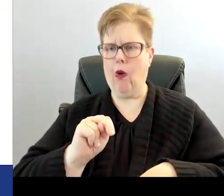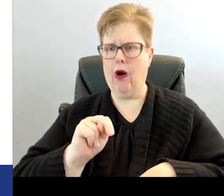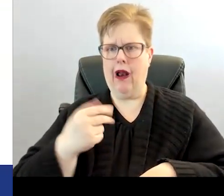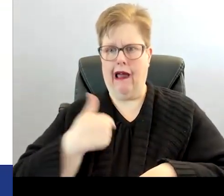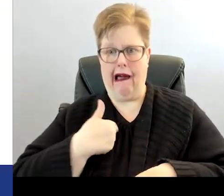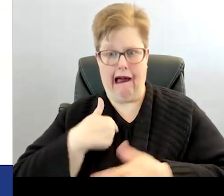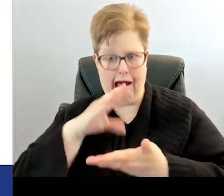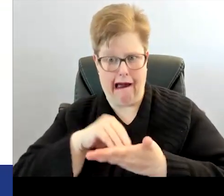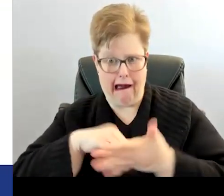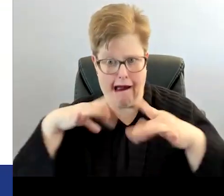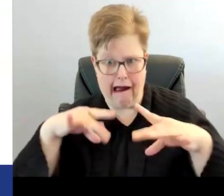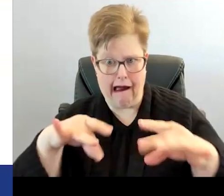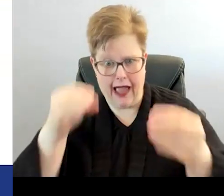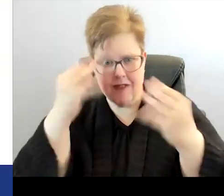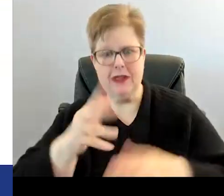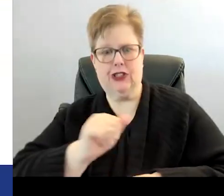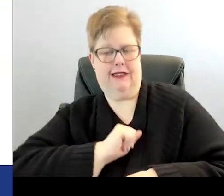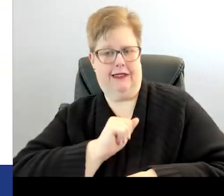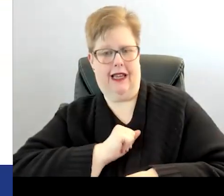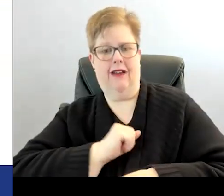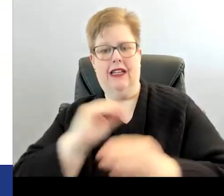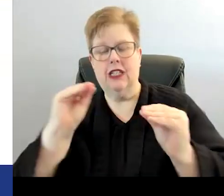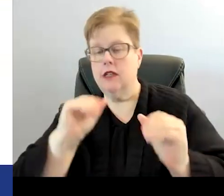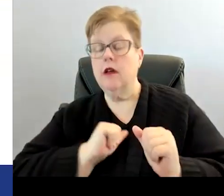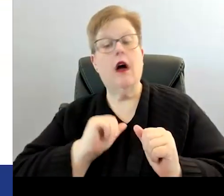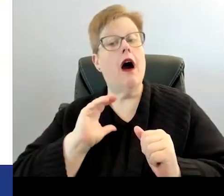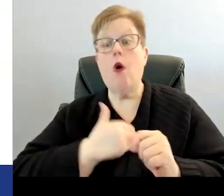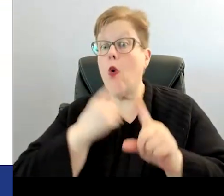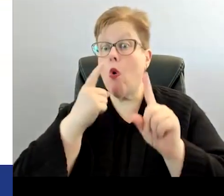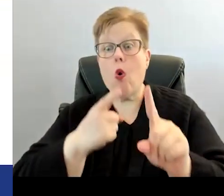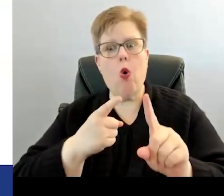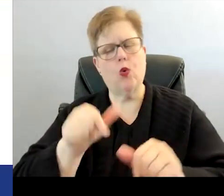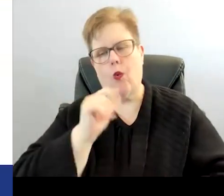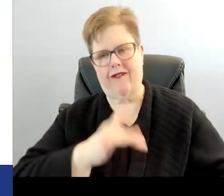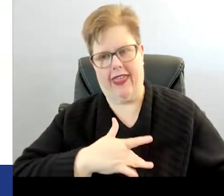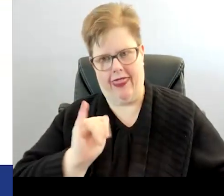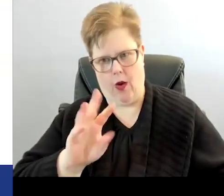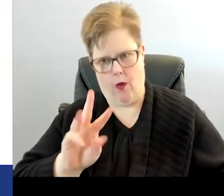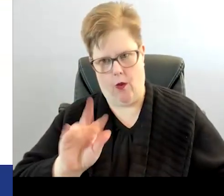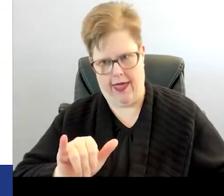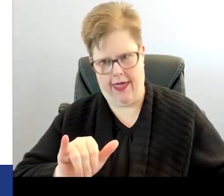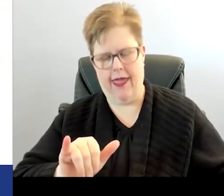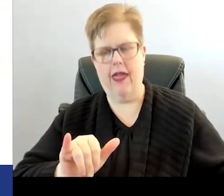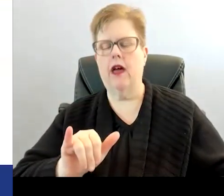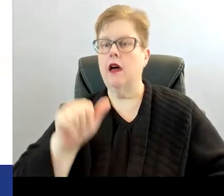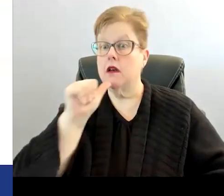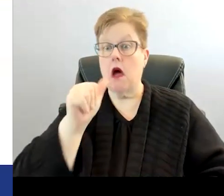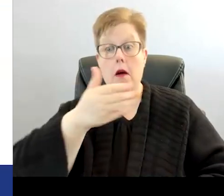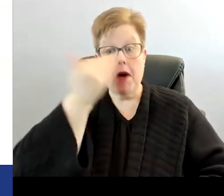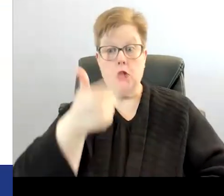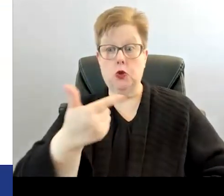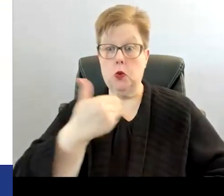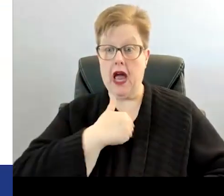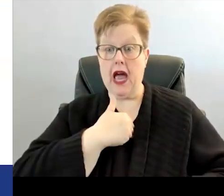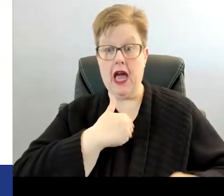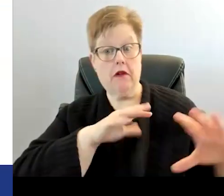the information. The goal at SPS is that you do not feel that way, not just because you have a group of your